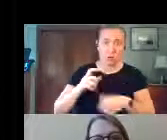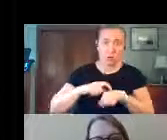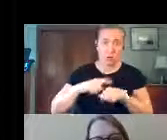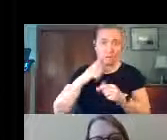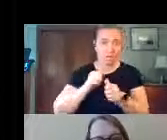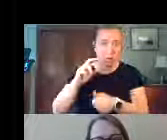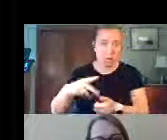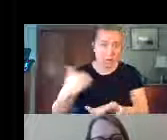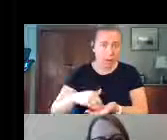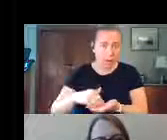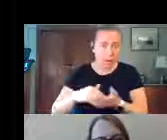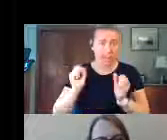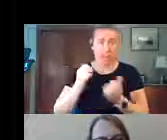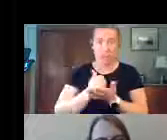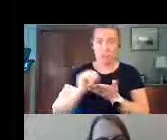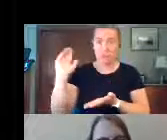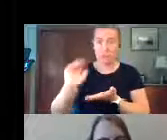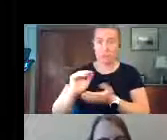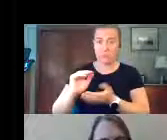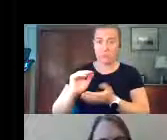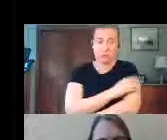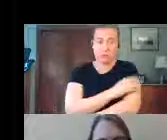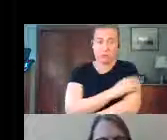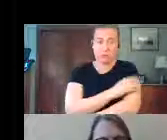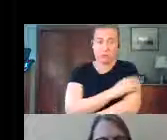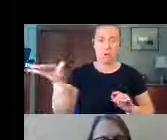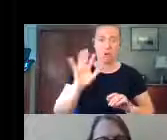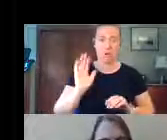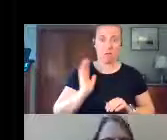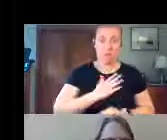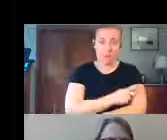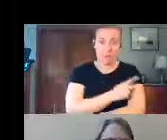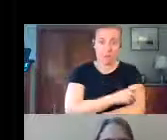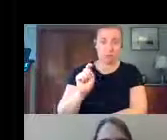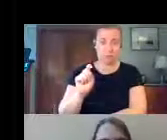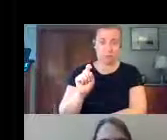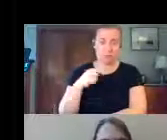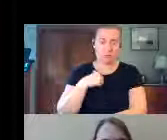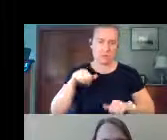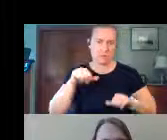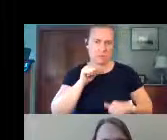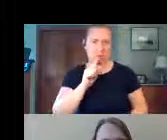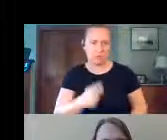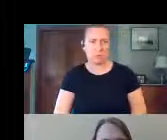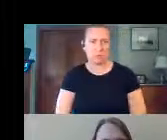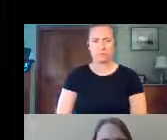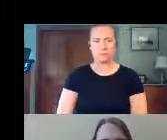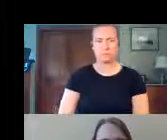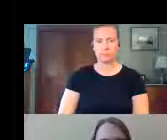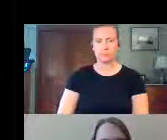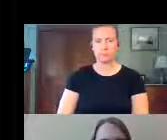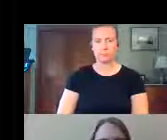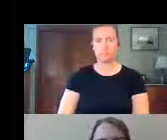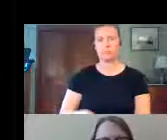pressure control across our population as well, though we weren't sure we'd be fully powered to see that. So the intervention then